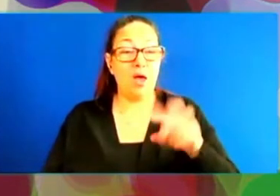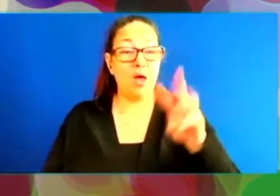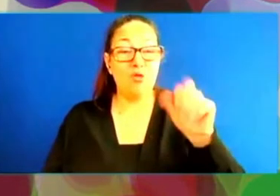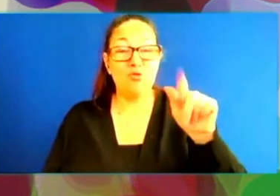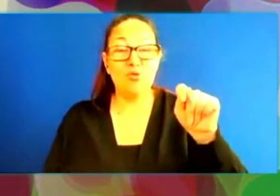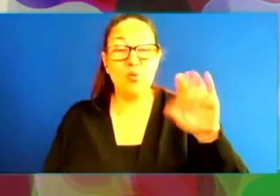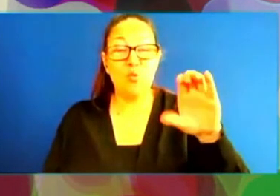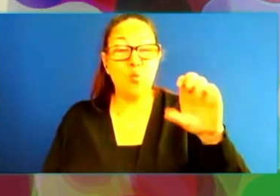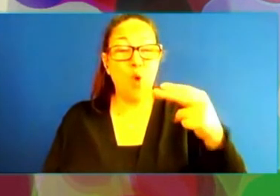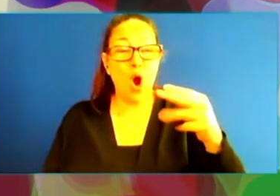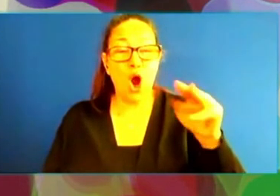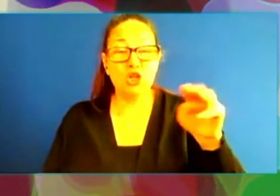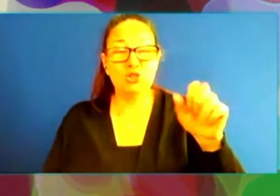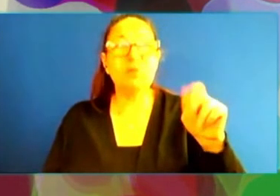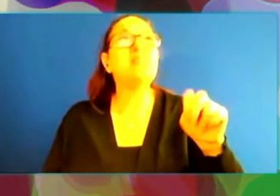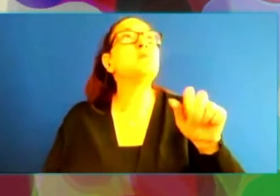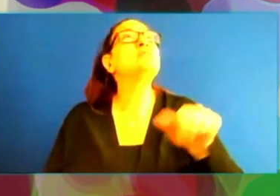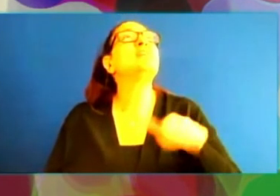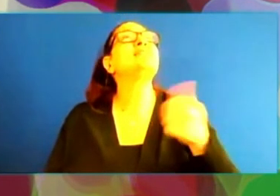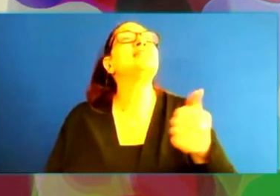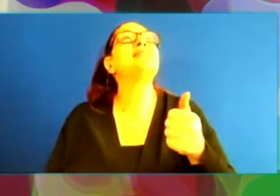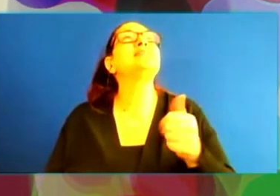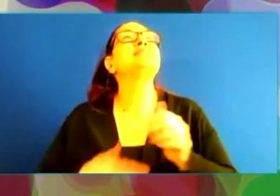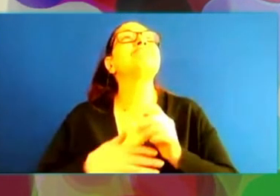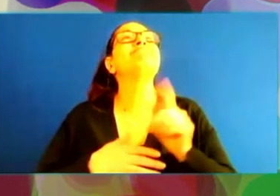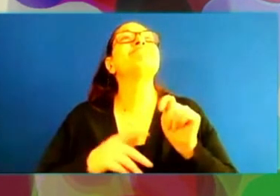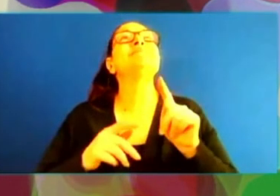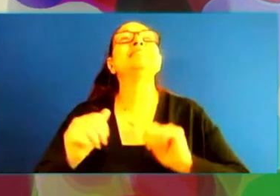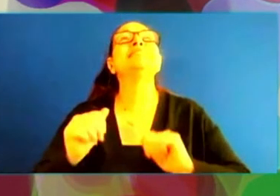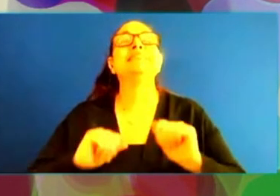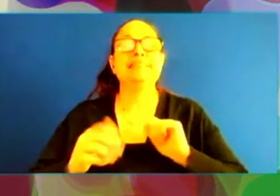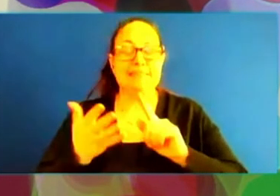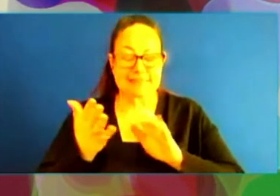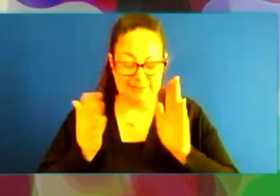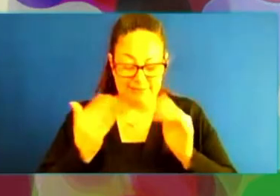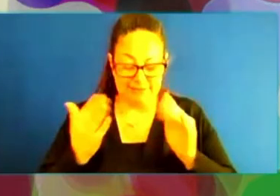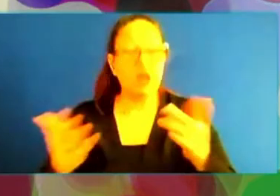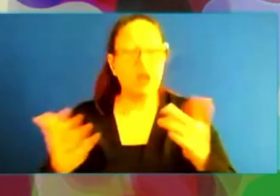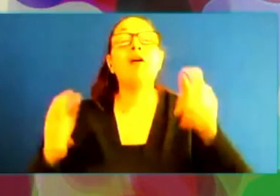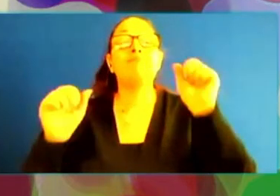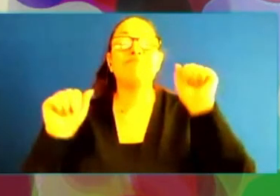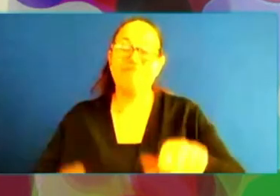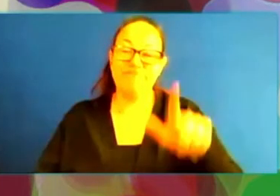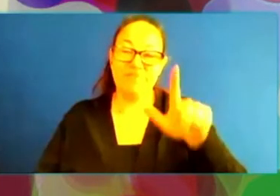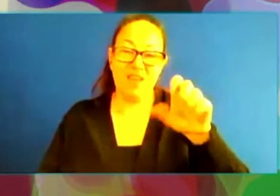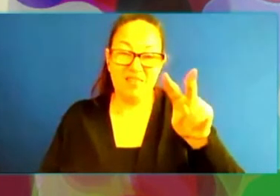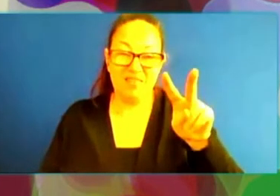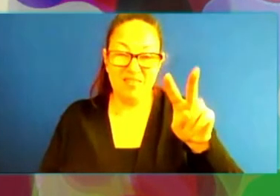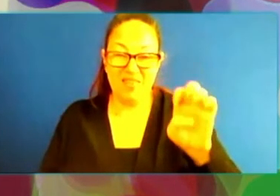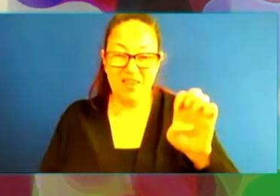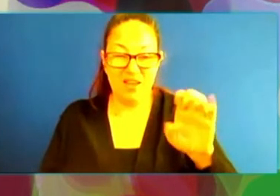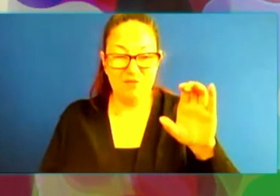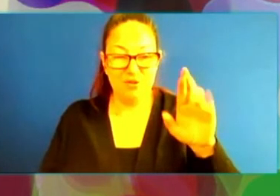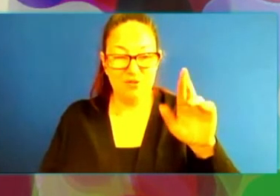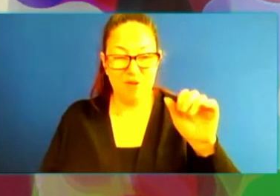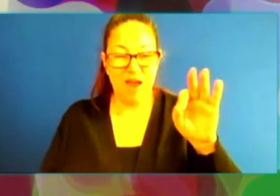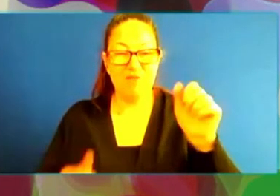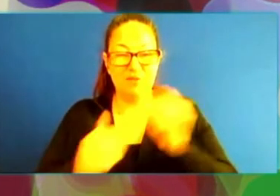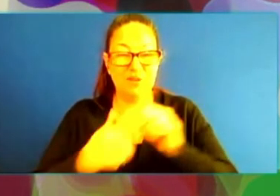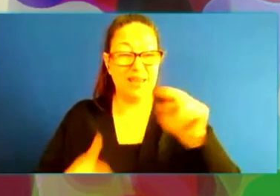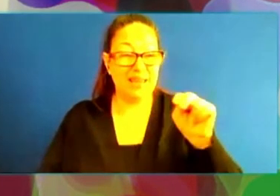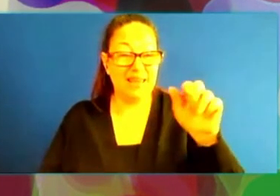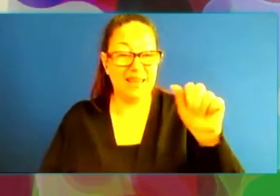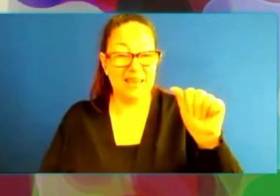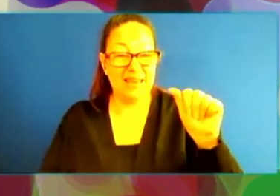the other series on HBO. Lovecraft? Yes, Lovecraft. Naomi, they just